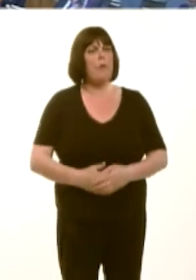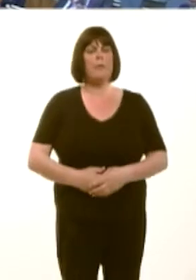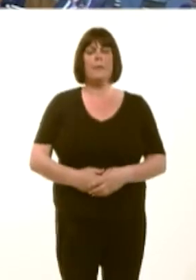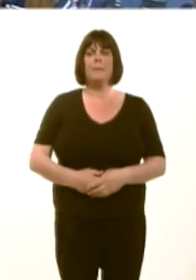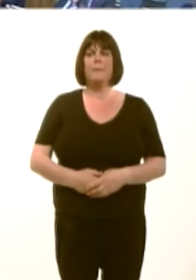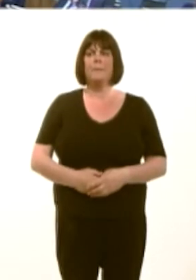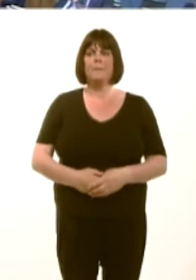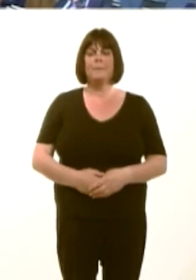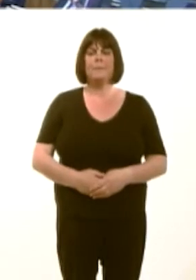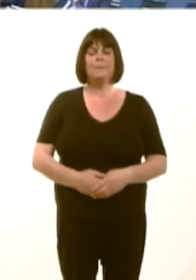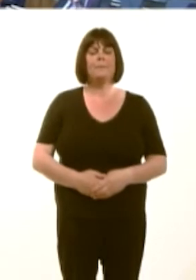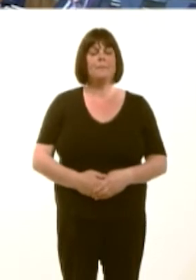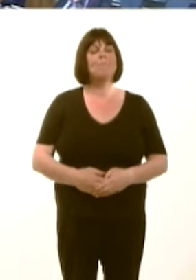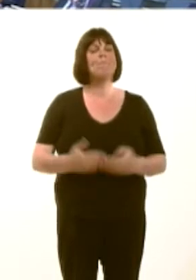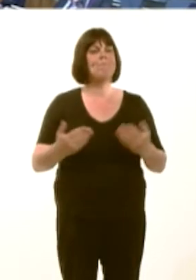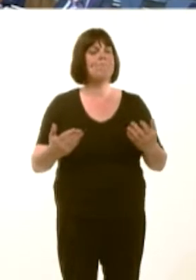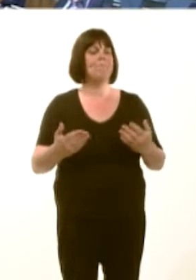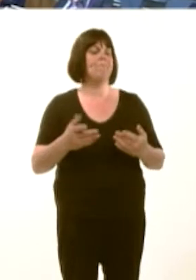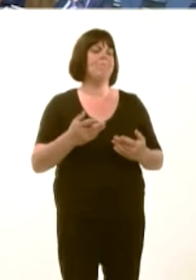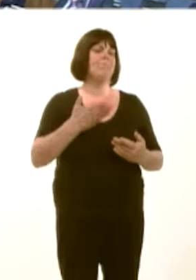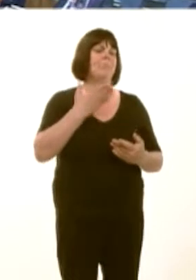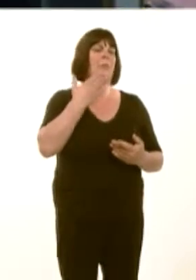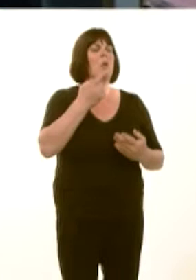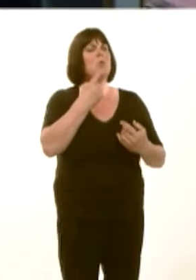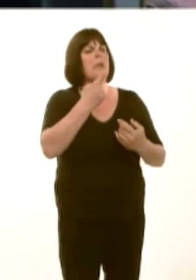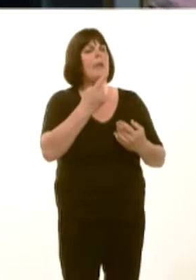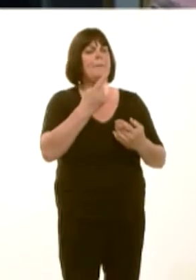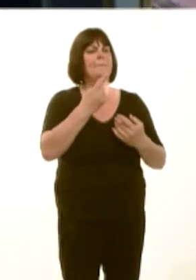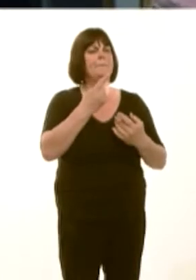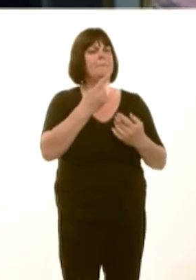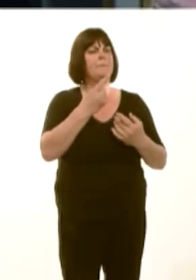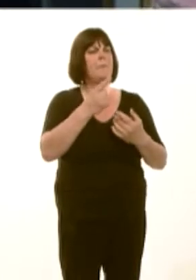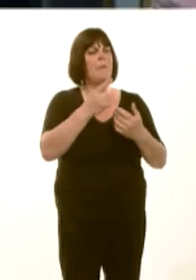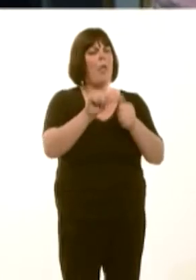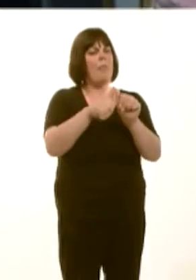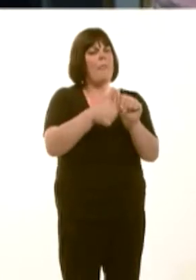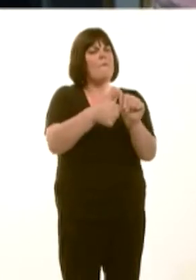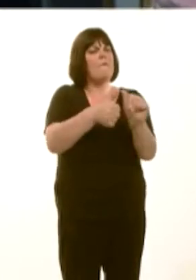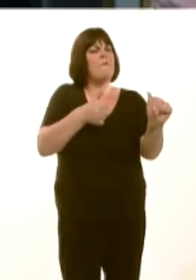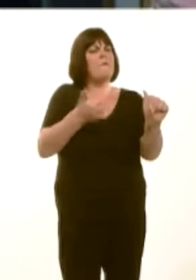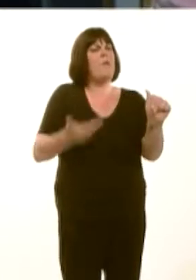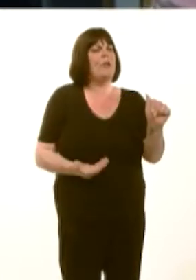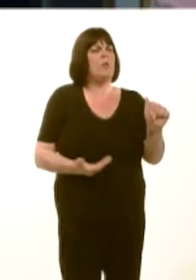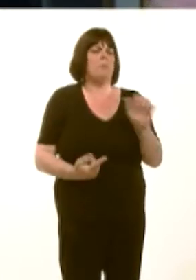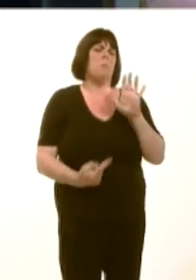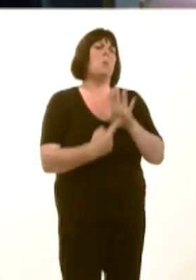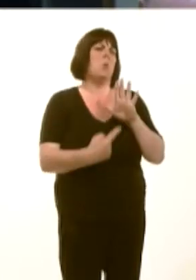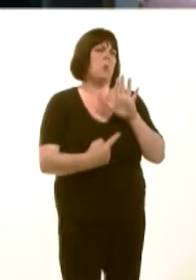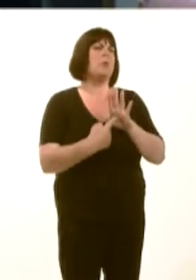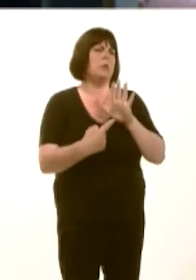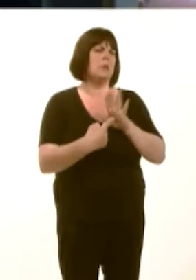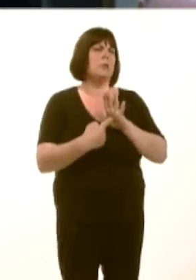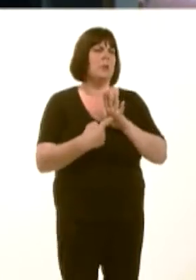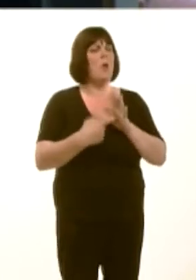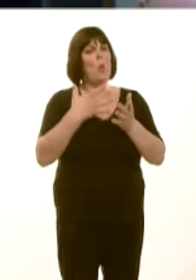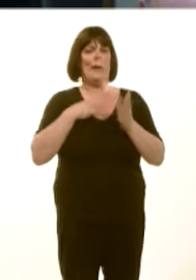Thank you, Presiding Officer. As you say, First Minister, the franchise is crucially important for some of these issues. We have to have